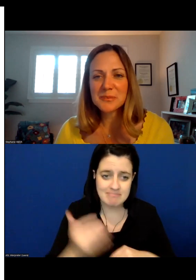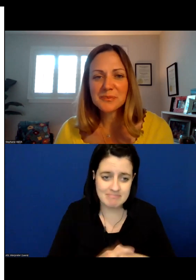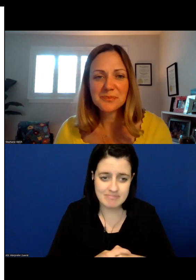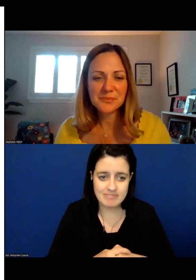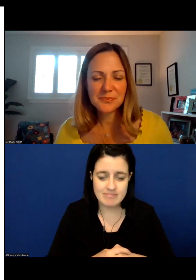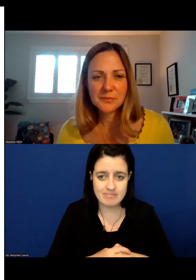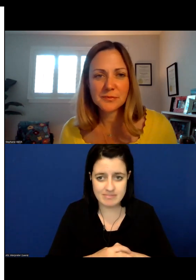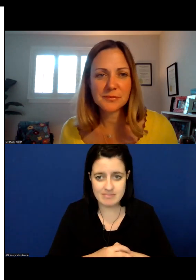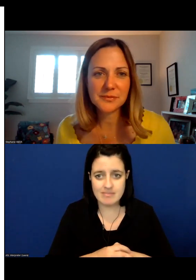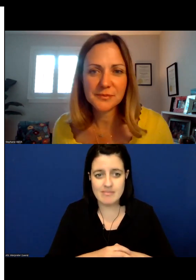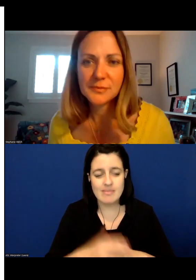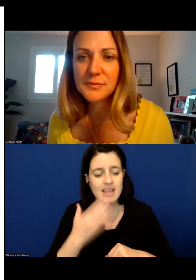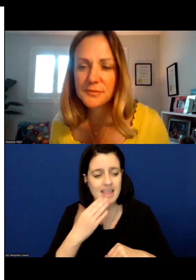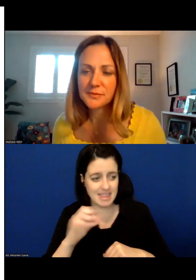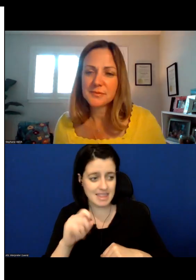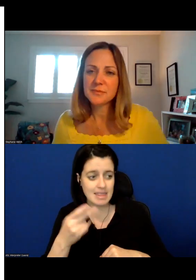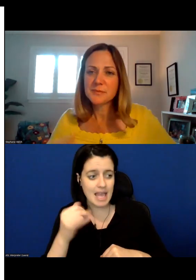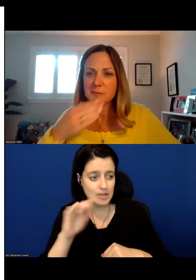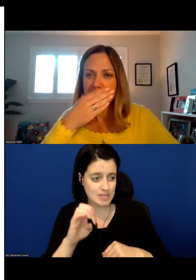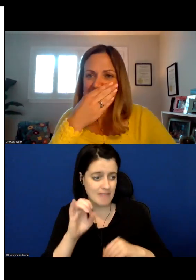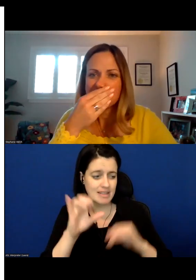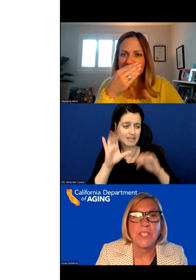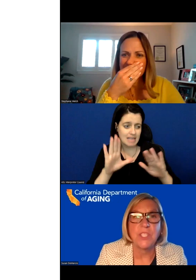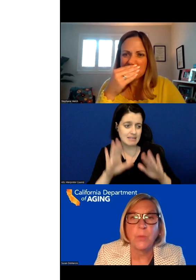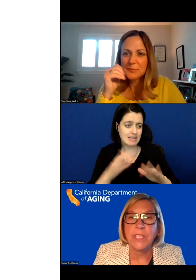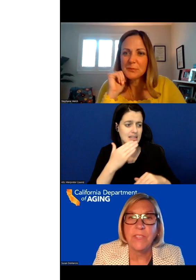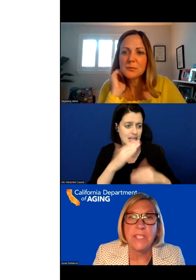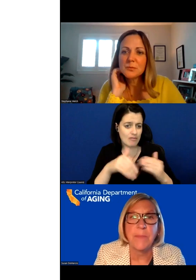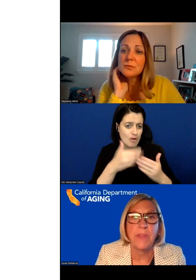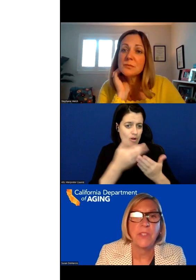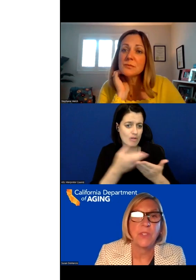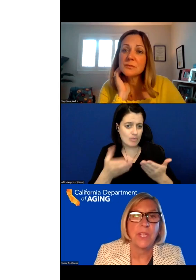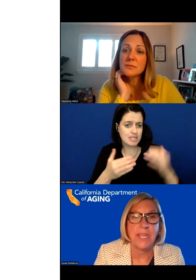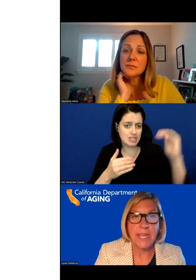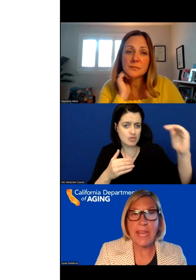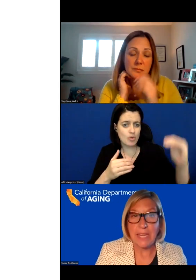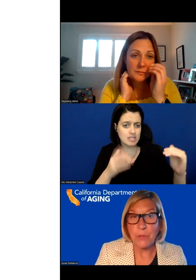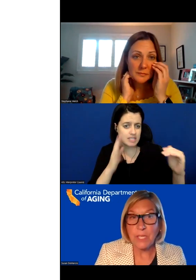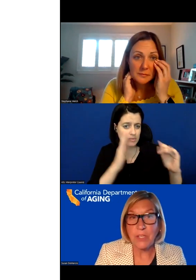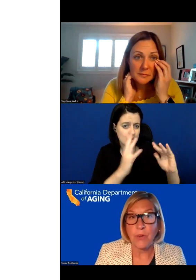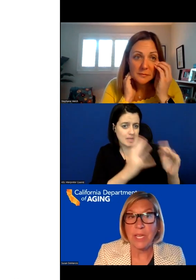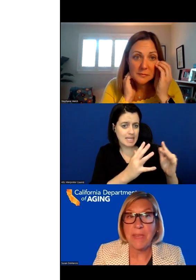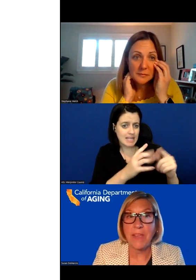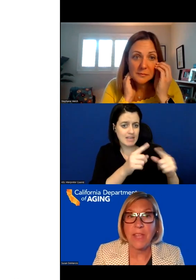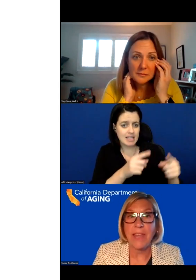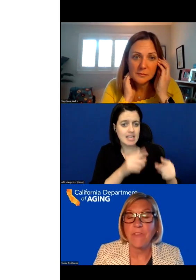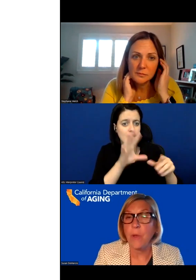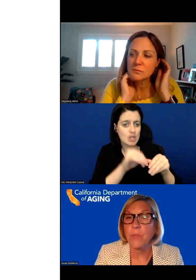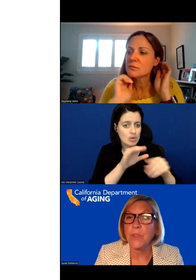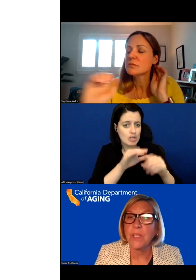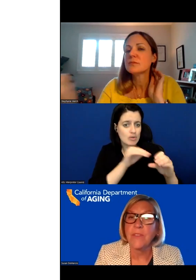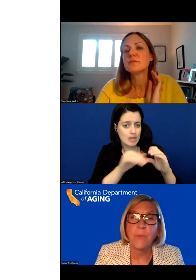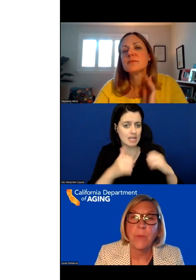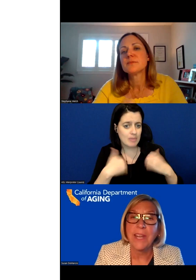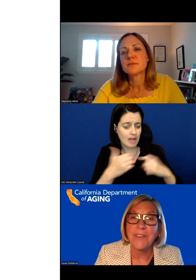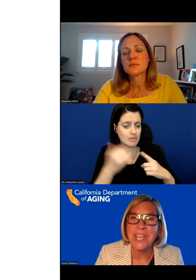Thank you, Stephanie. That was excellent. And thank you for the resources too. We'll leave these up on the screen, including your email and phone,